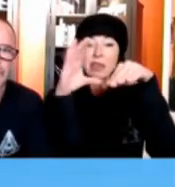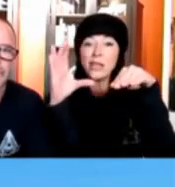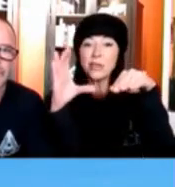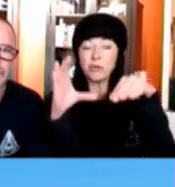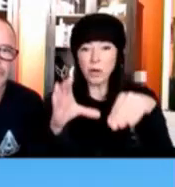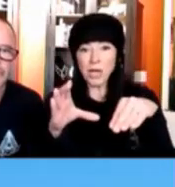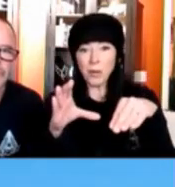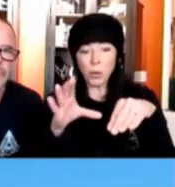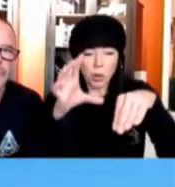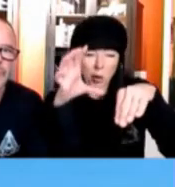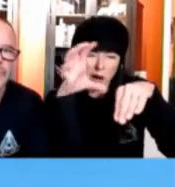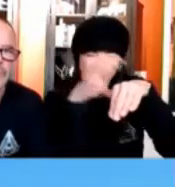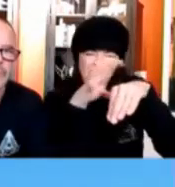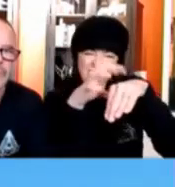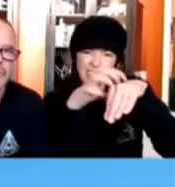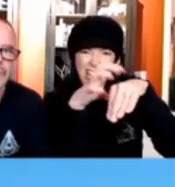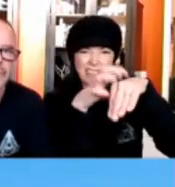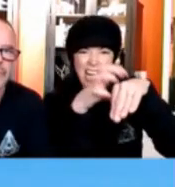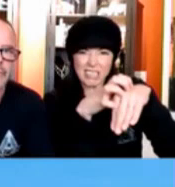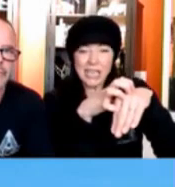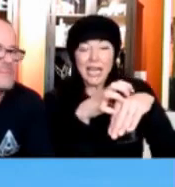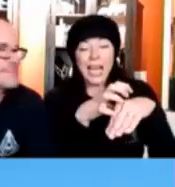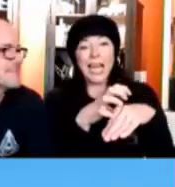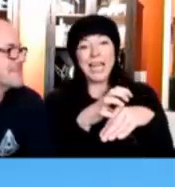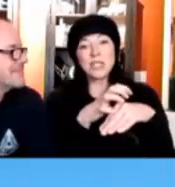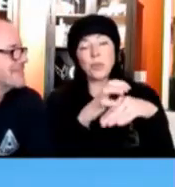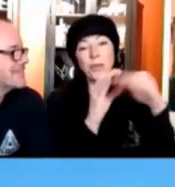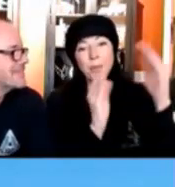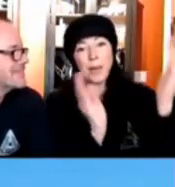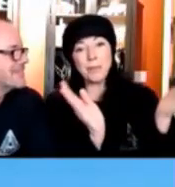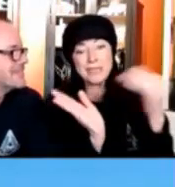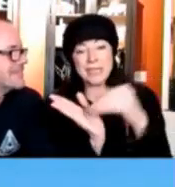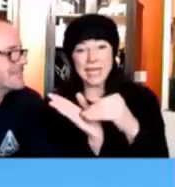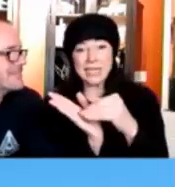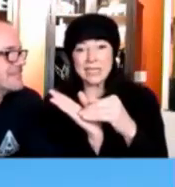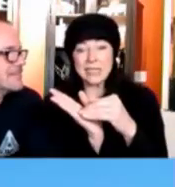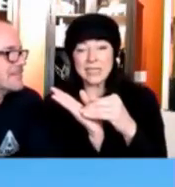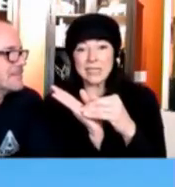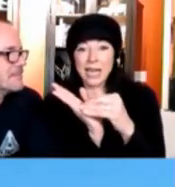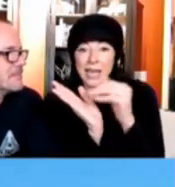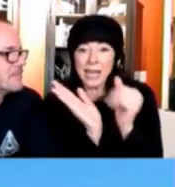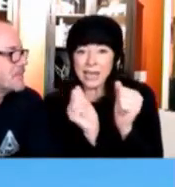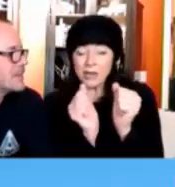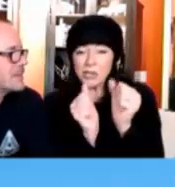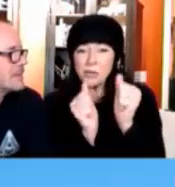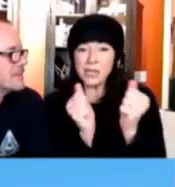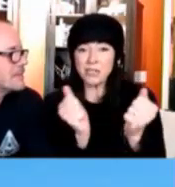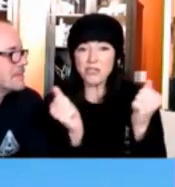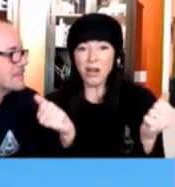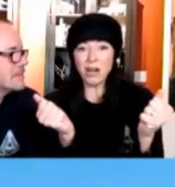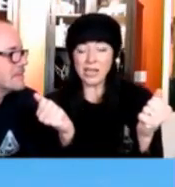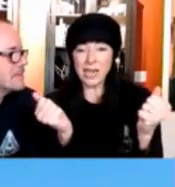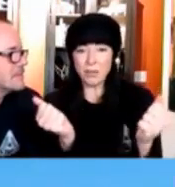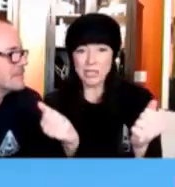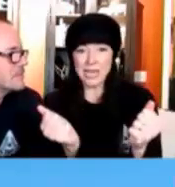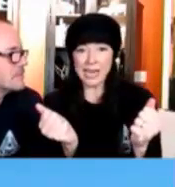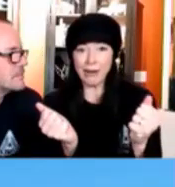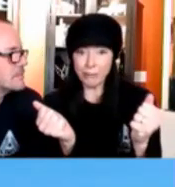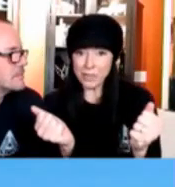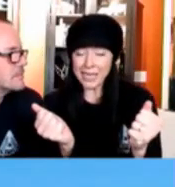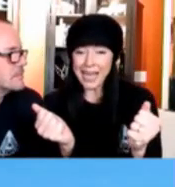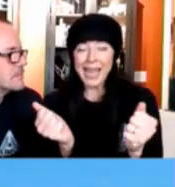the grown-up will go "Arr, arr, arr, arr, arr." And what the puppy is saying is, hey, are you big and strong and able to take